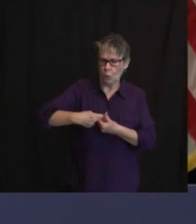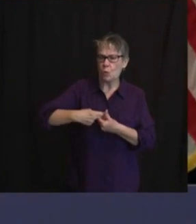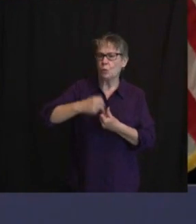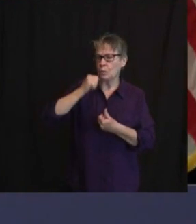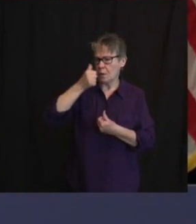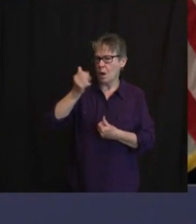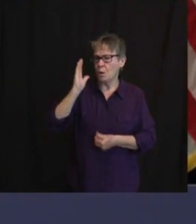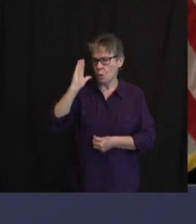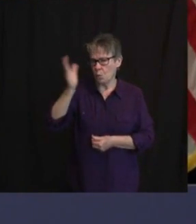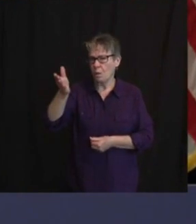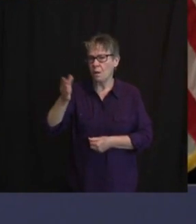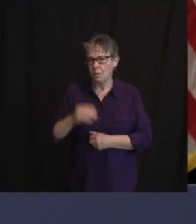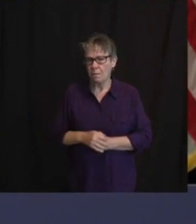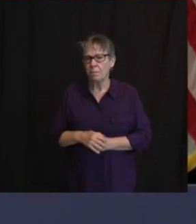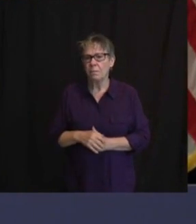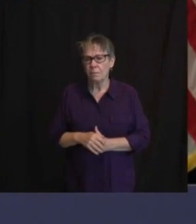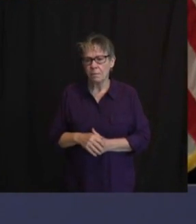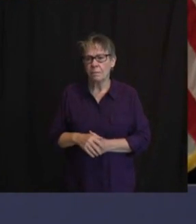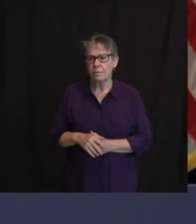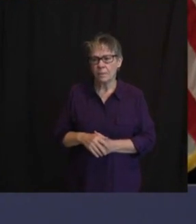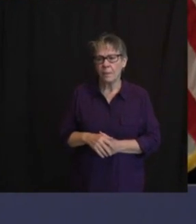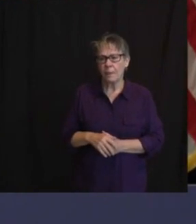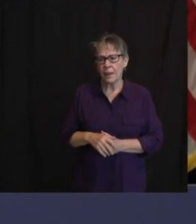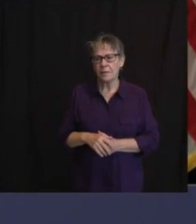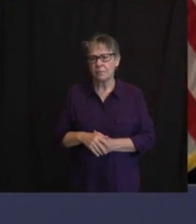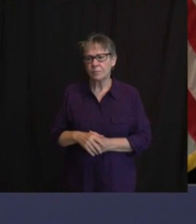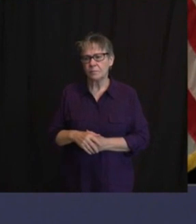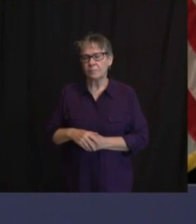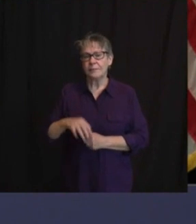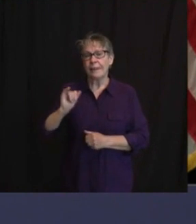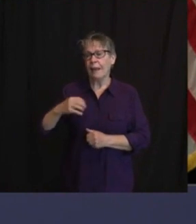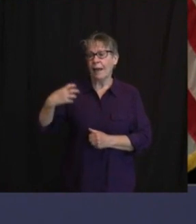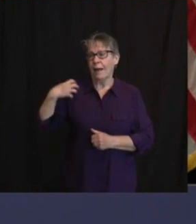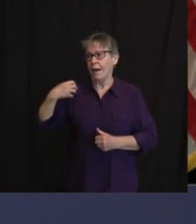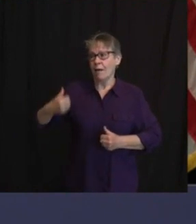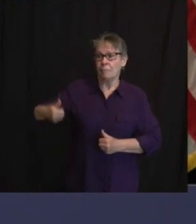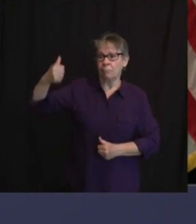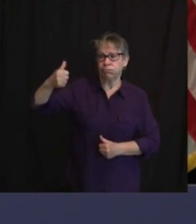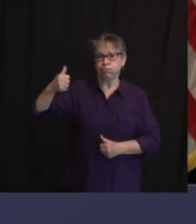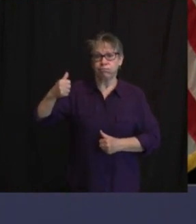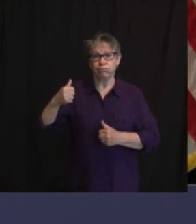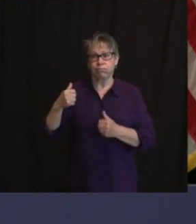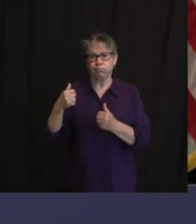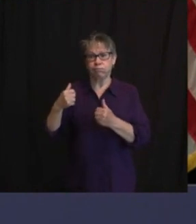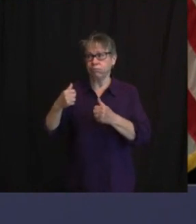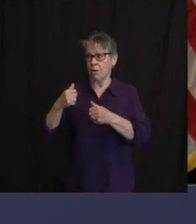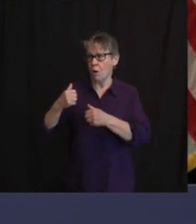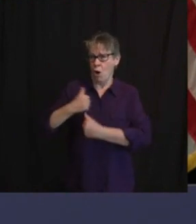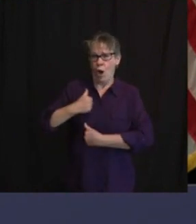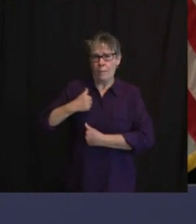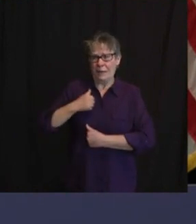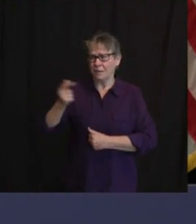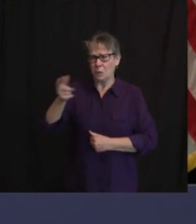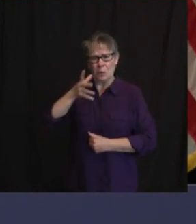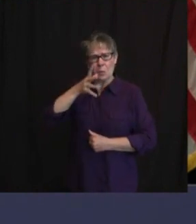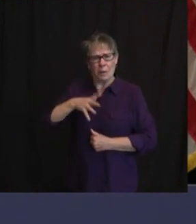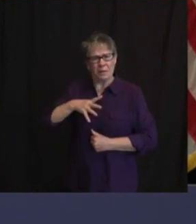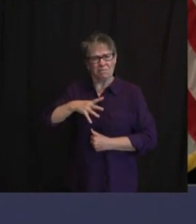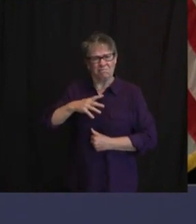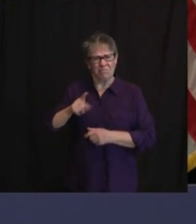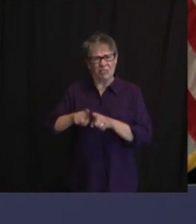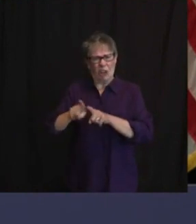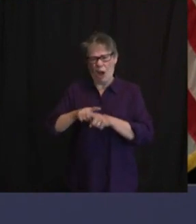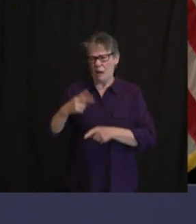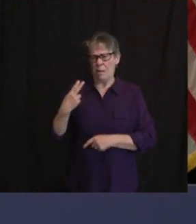is somebody who, from all corners you hear, just a great leader. So good luck with that, and very